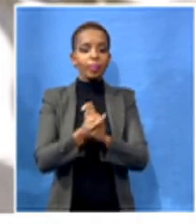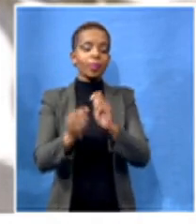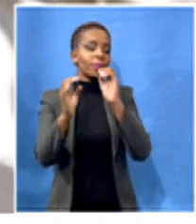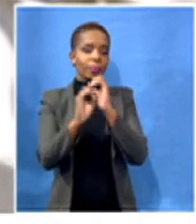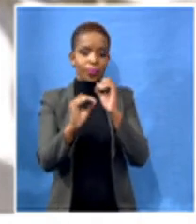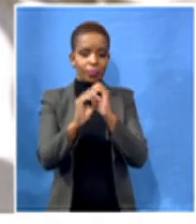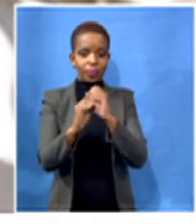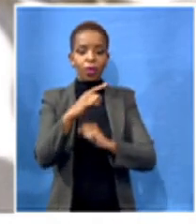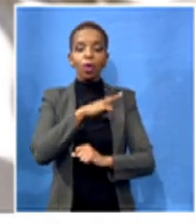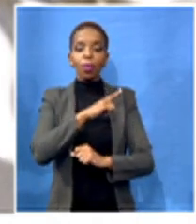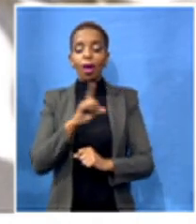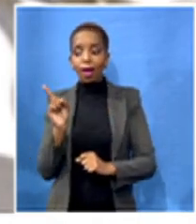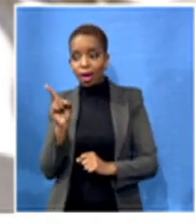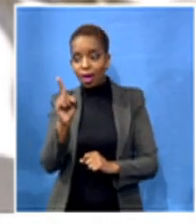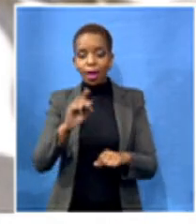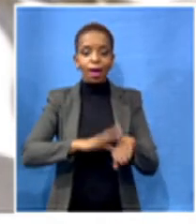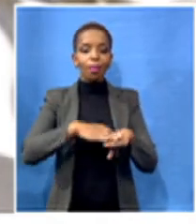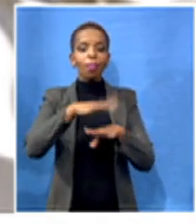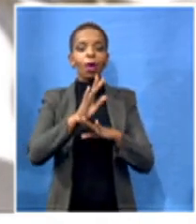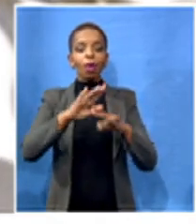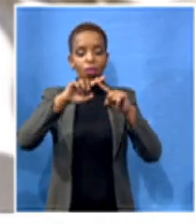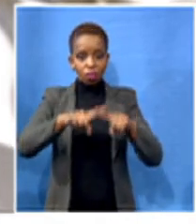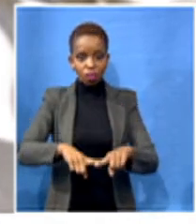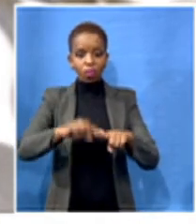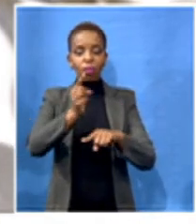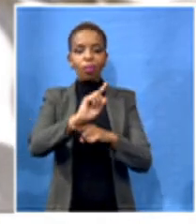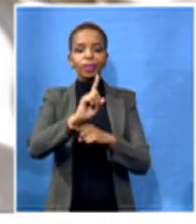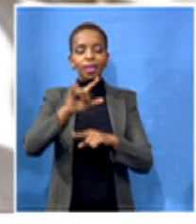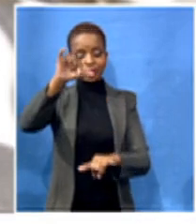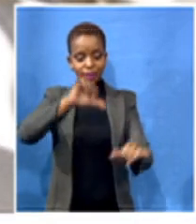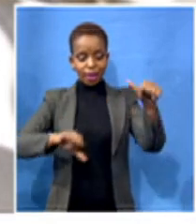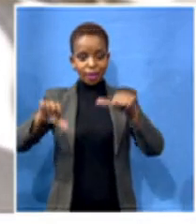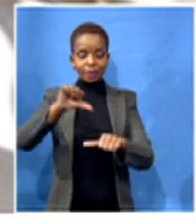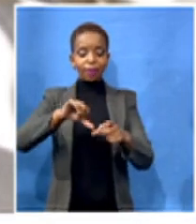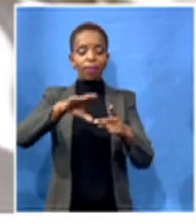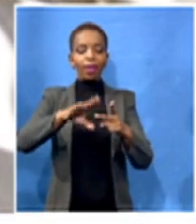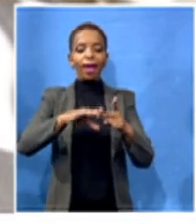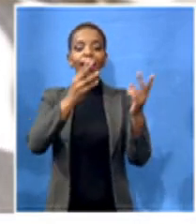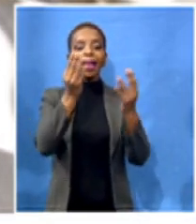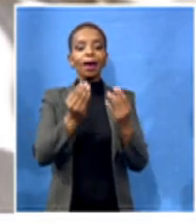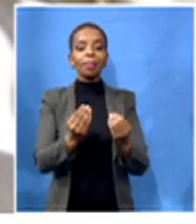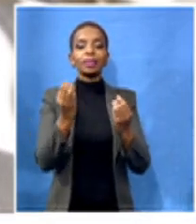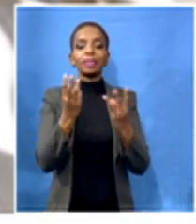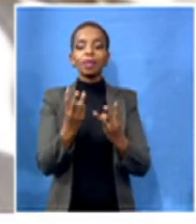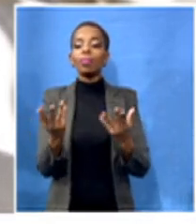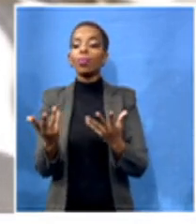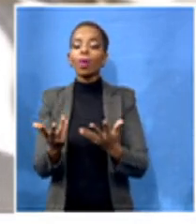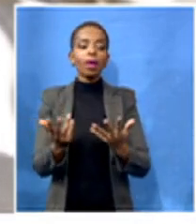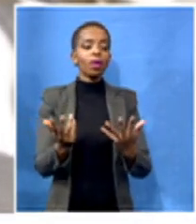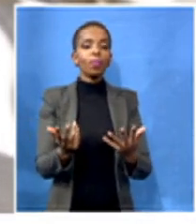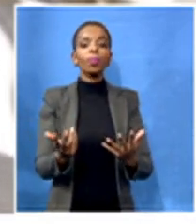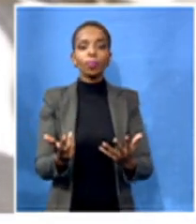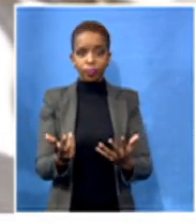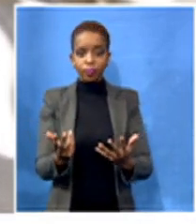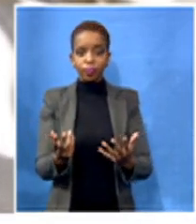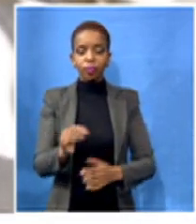more scientific, and much more pointed where the problems are. Yeah. Johannesburg, after this, and as it goes